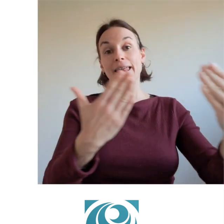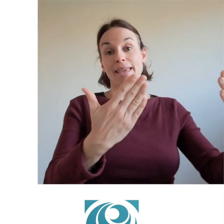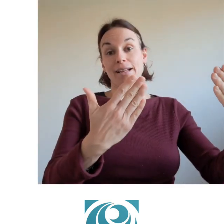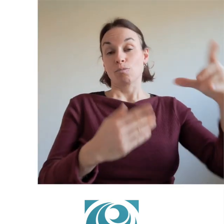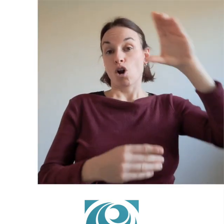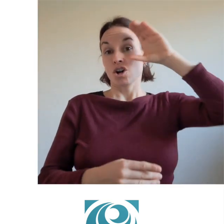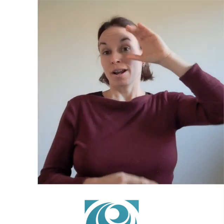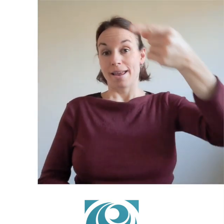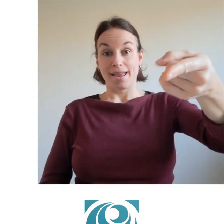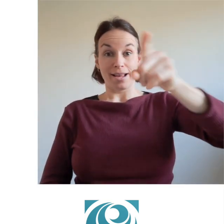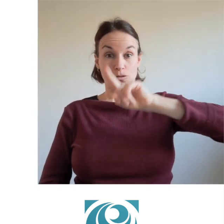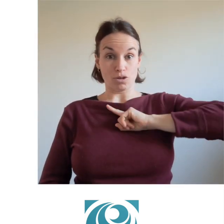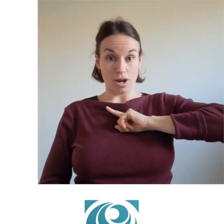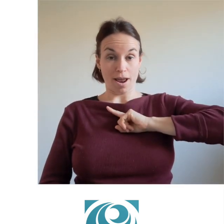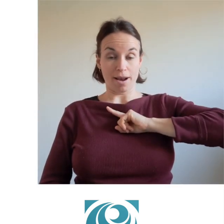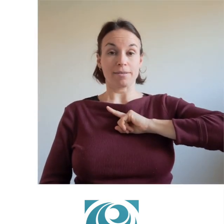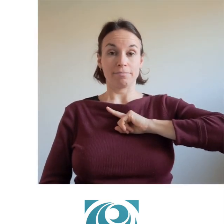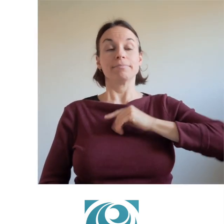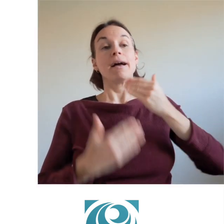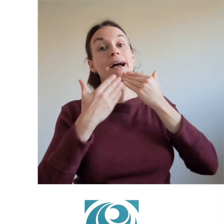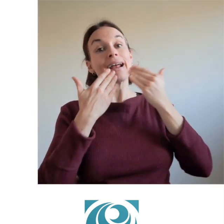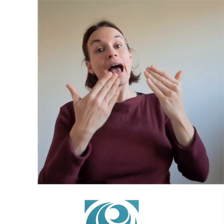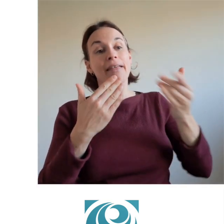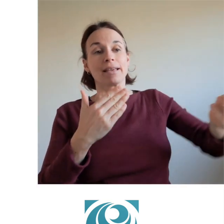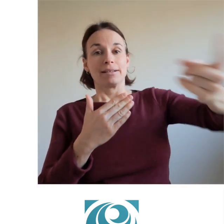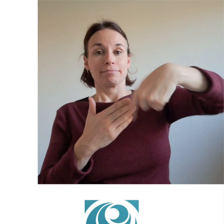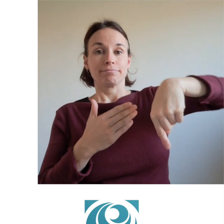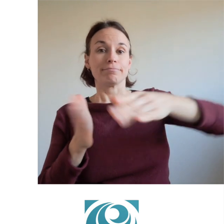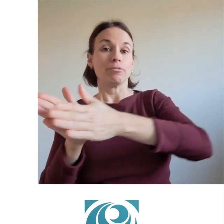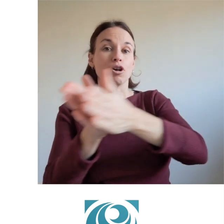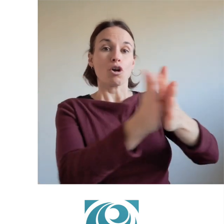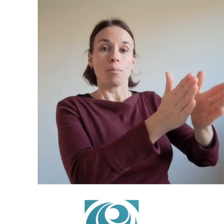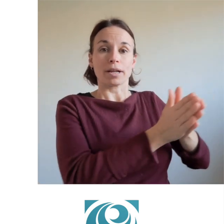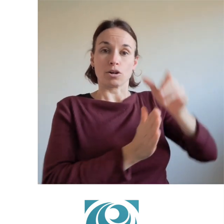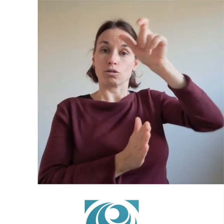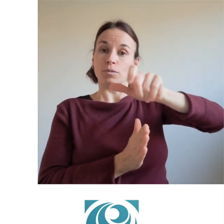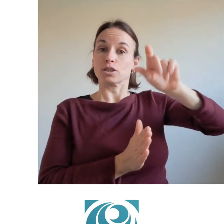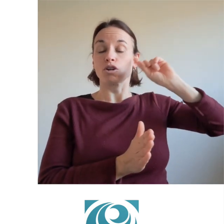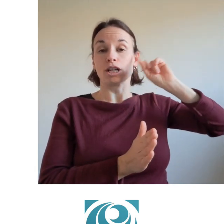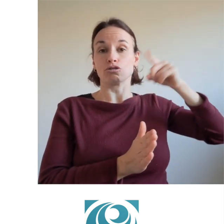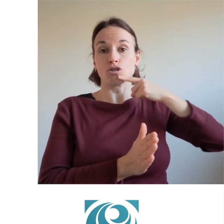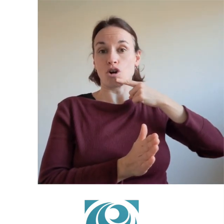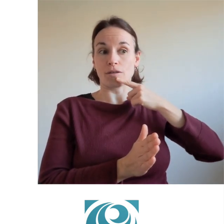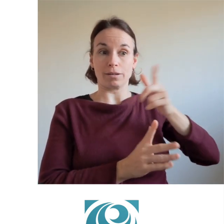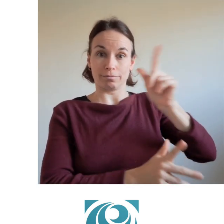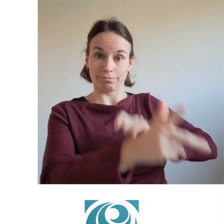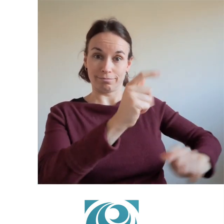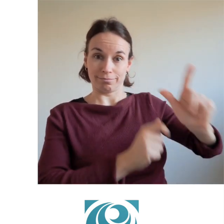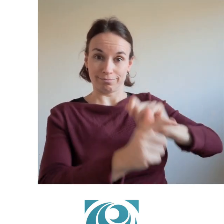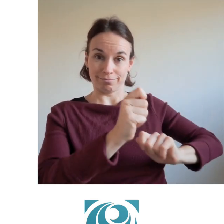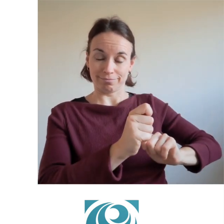Okay, so that was all. Thank you all for your attention. And we would also like to thank our